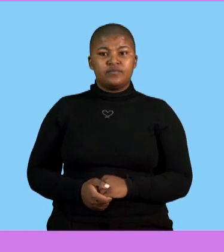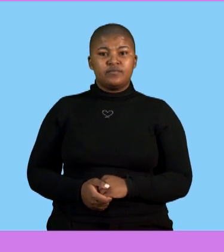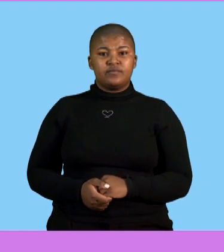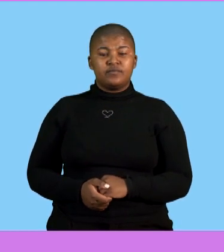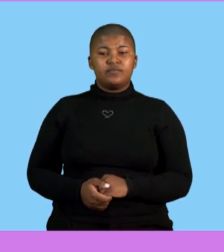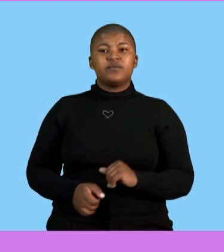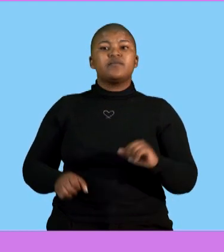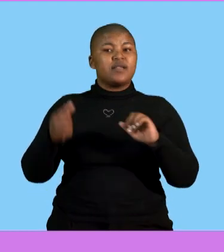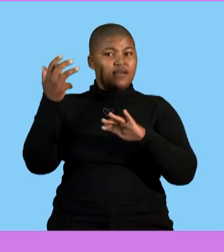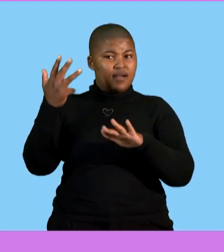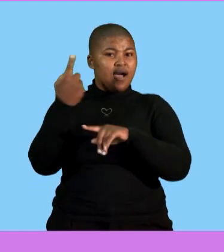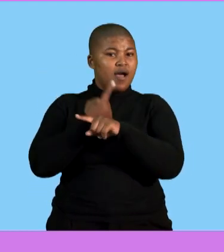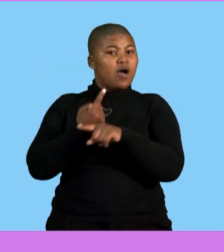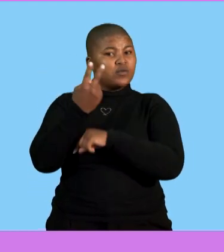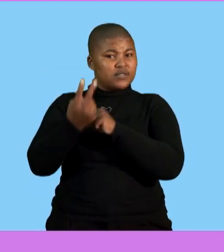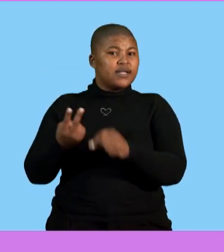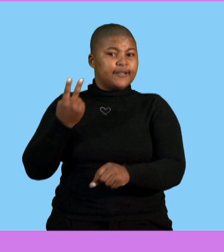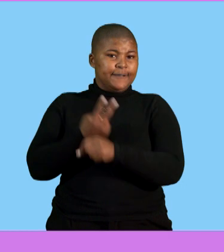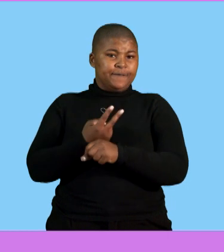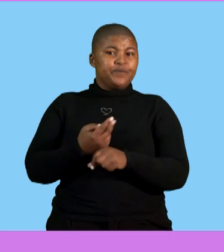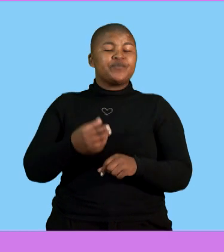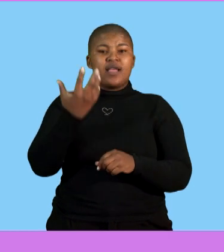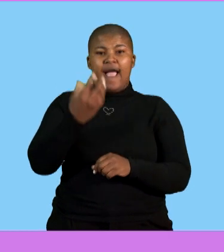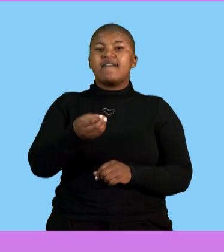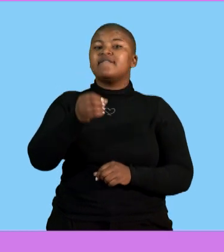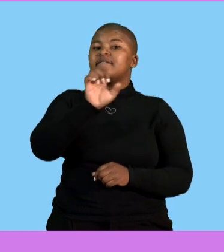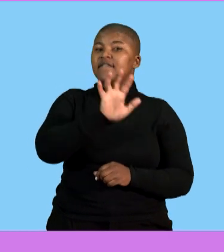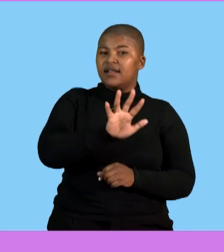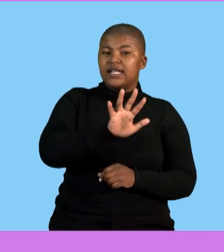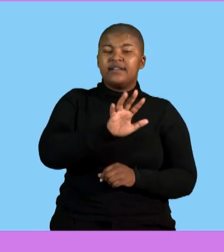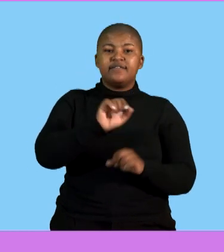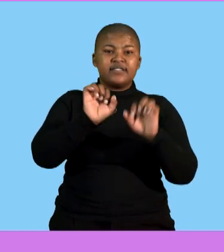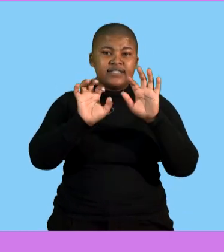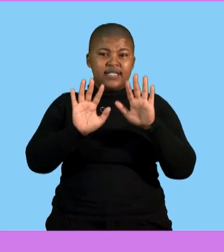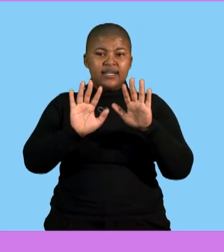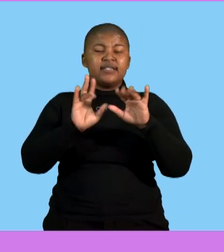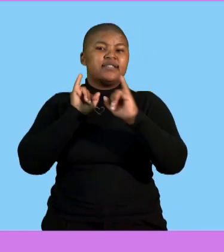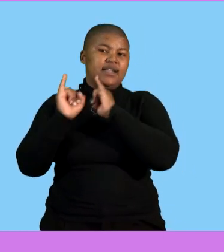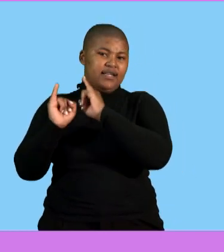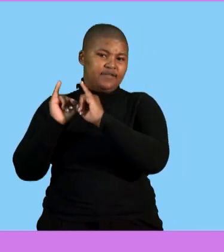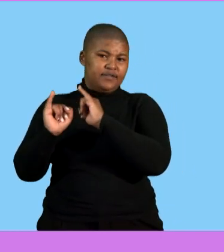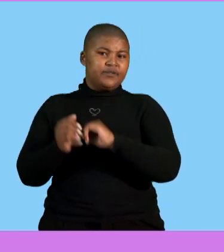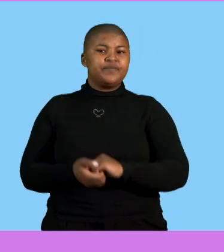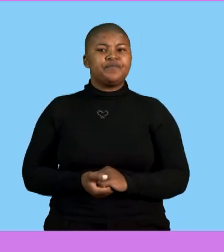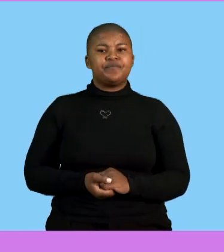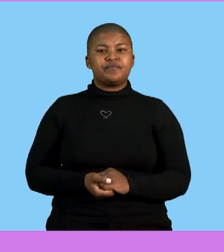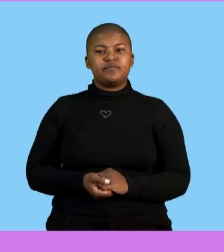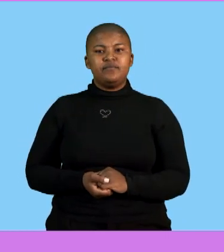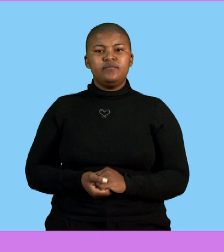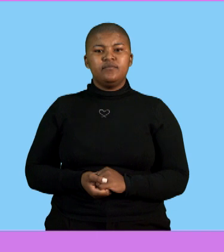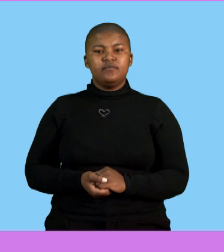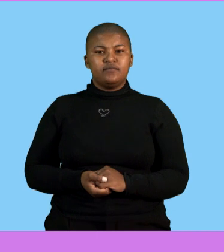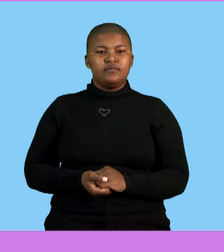10. Then lastly, 9 hours, that's 1. So we have 5, 10,